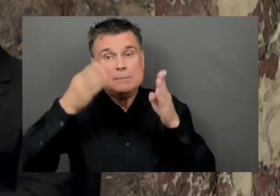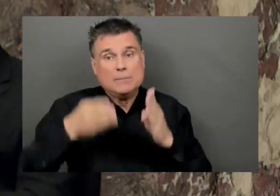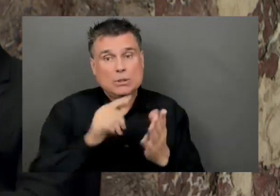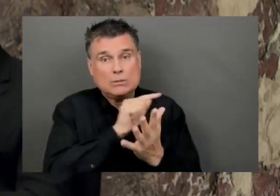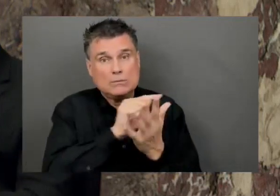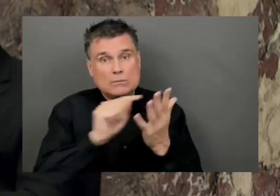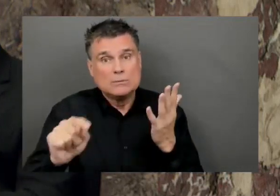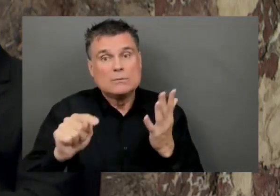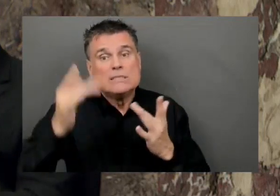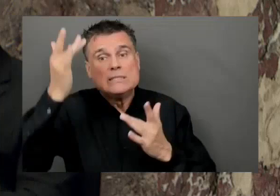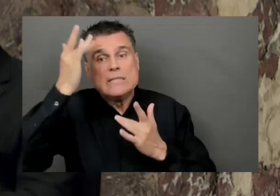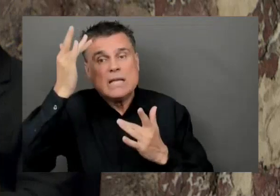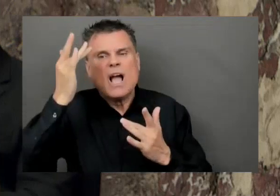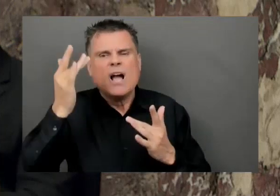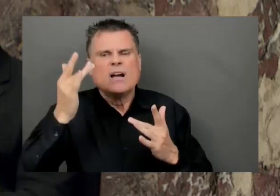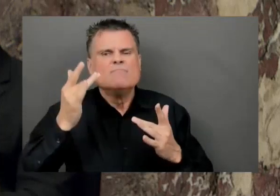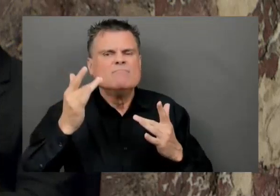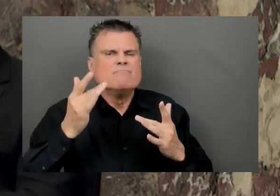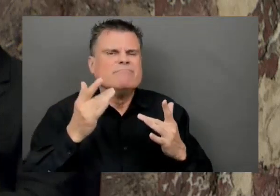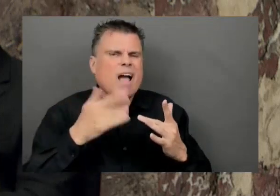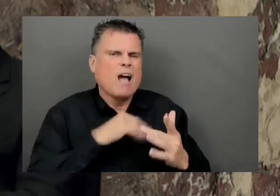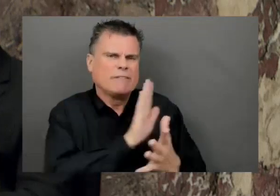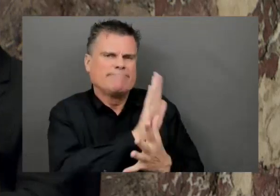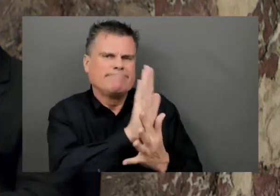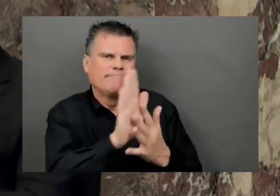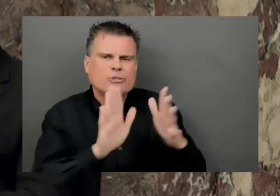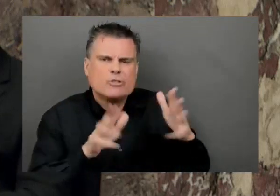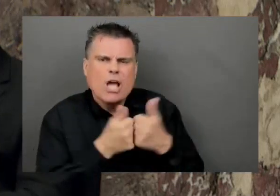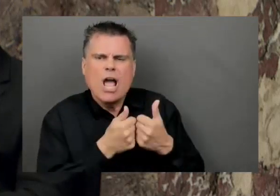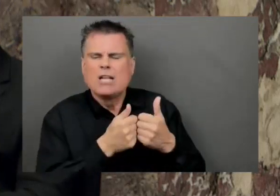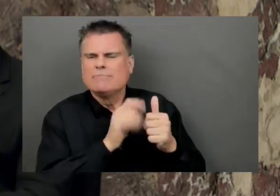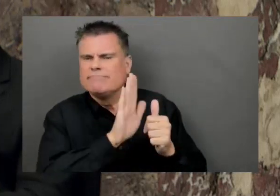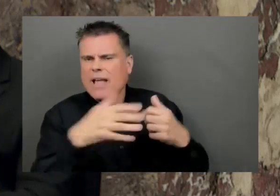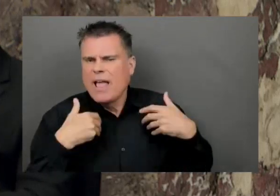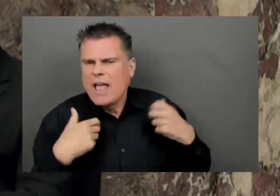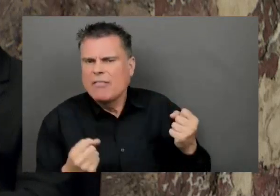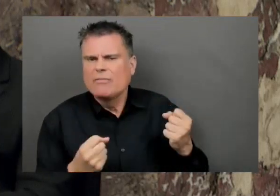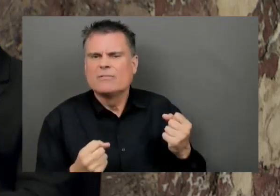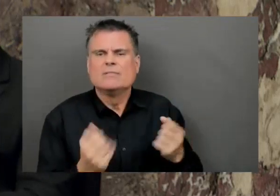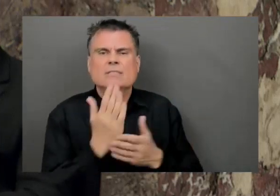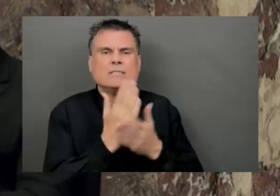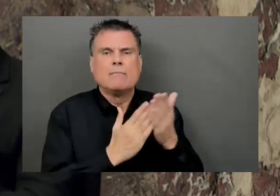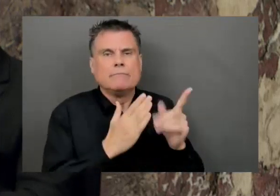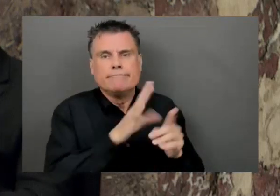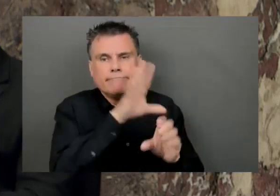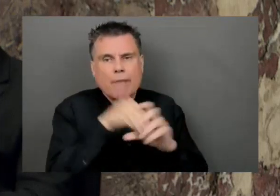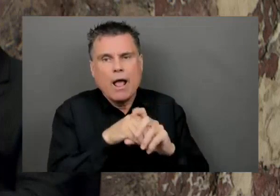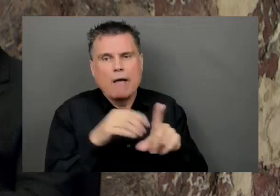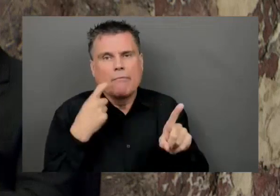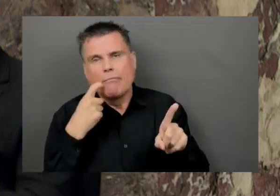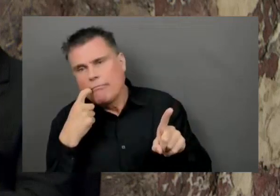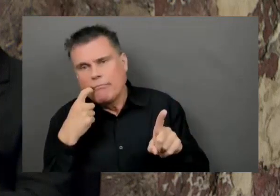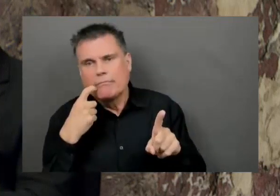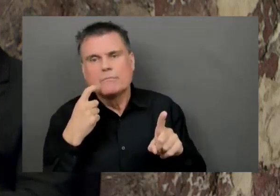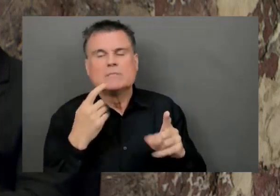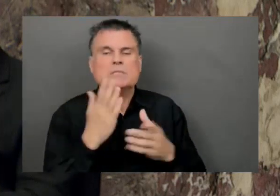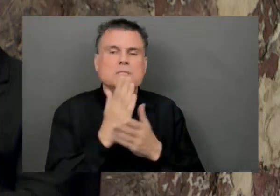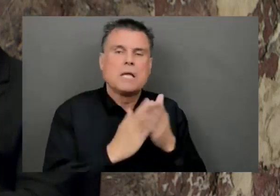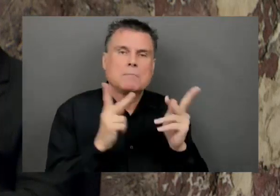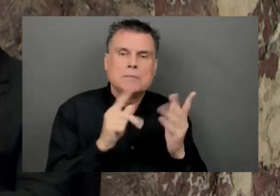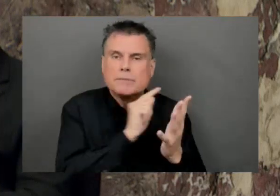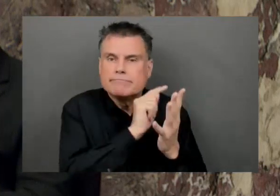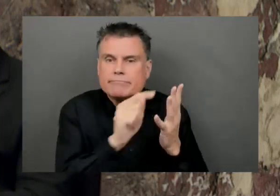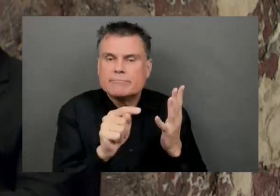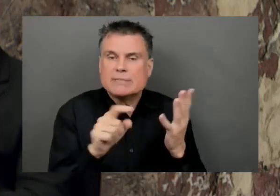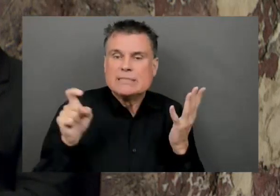who are addicted to drugs, whether they are people who need any kind of care, they